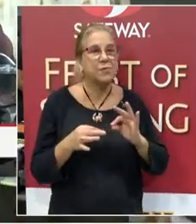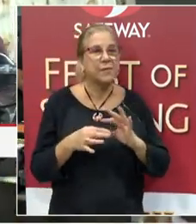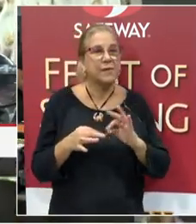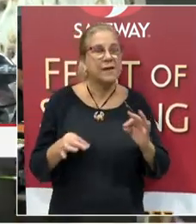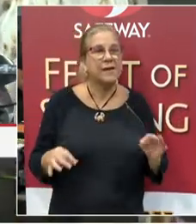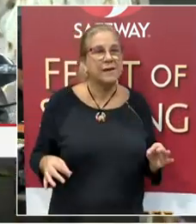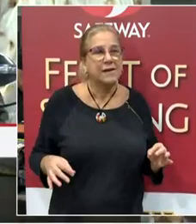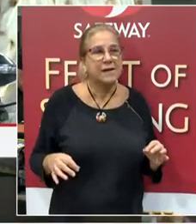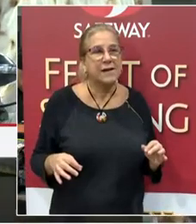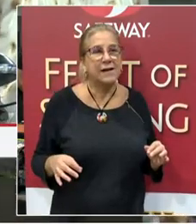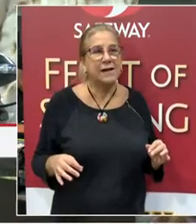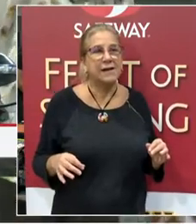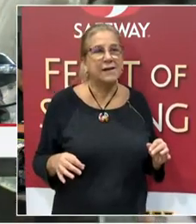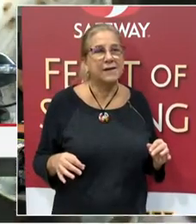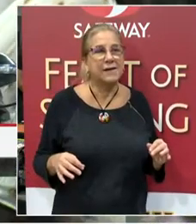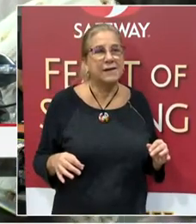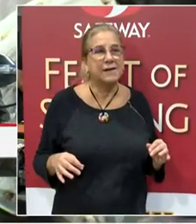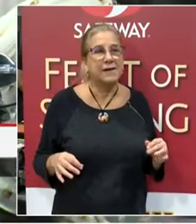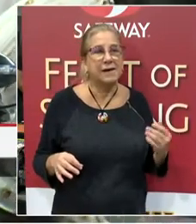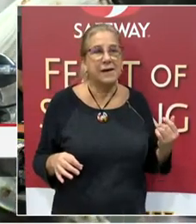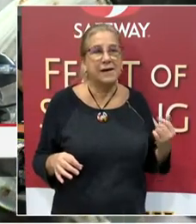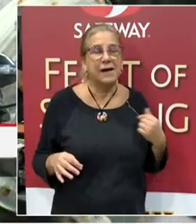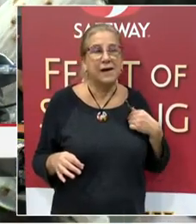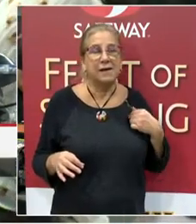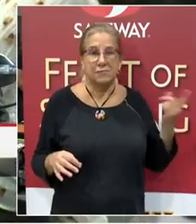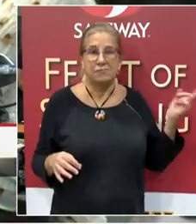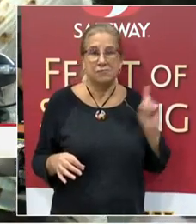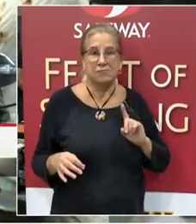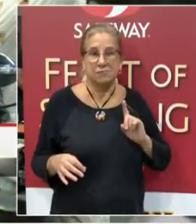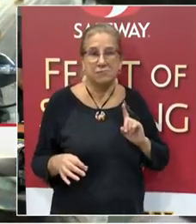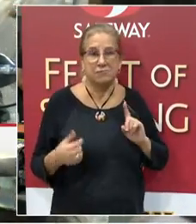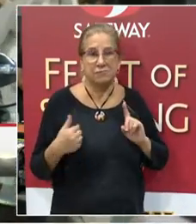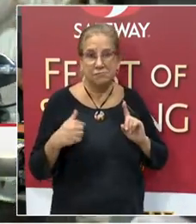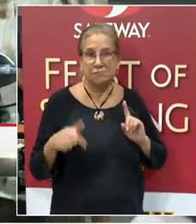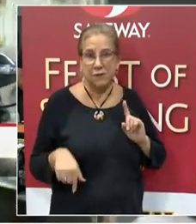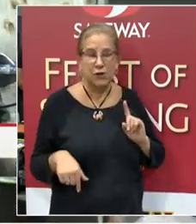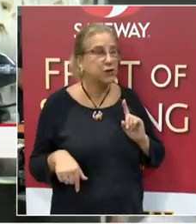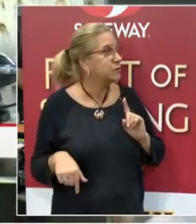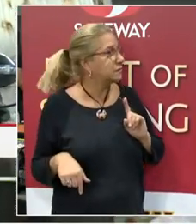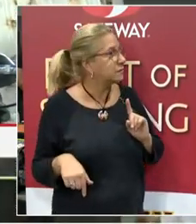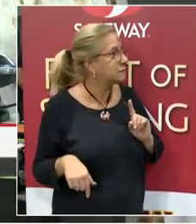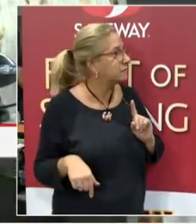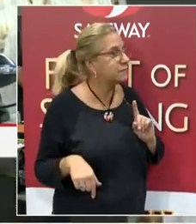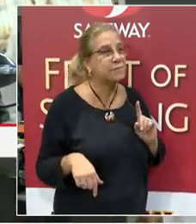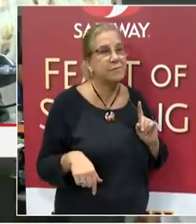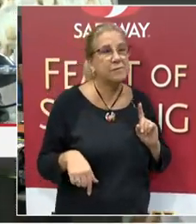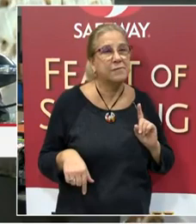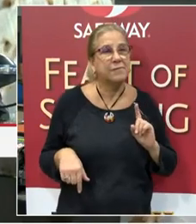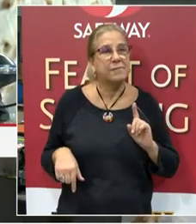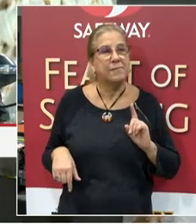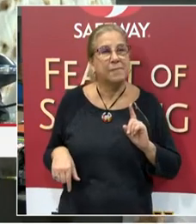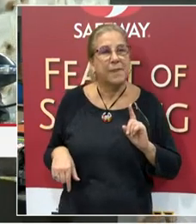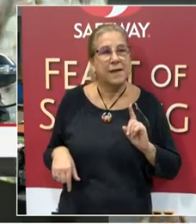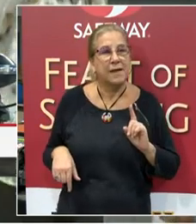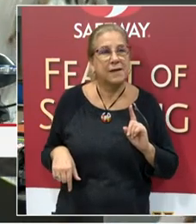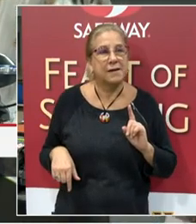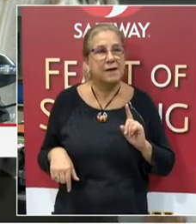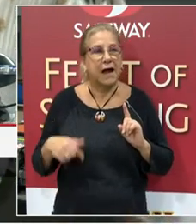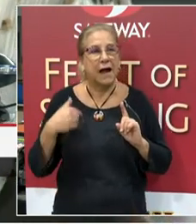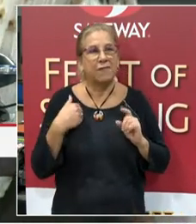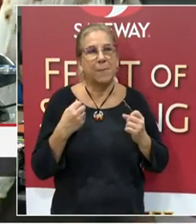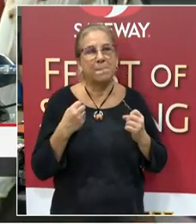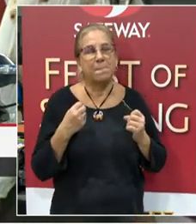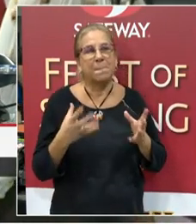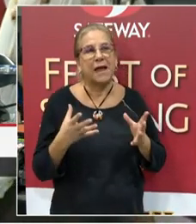me, as we commemorate this 24th anniversary. Obviously, we have many distinguished guests and